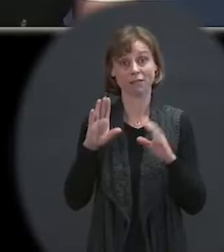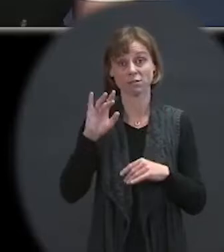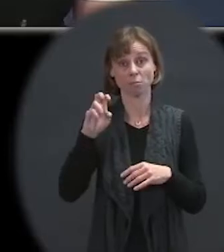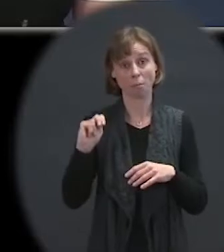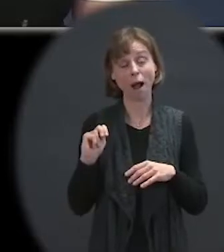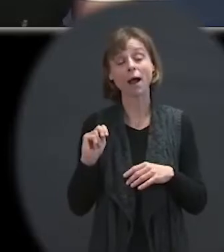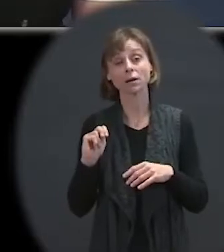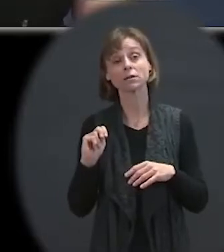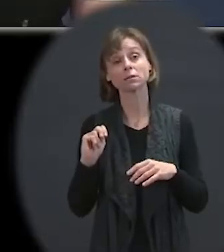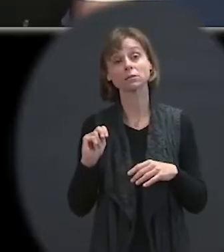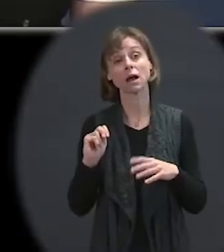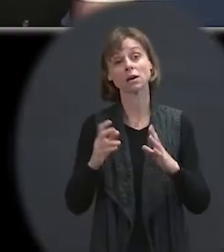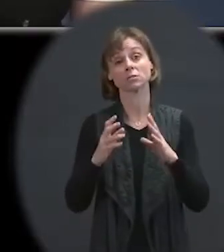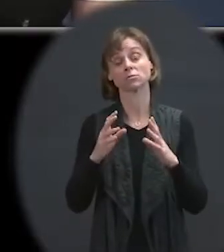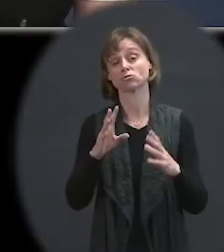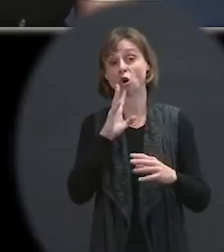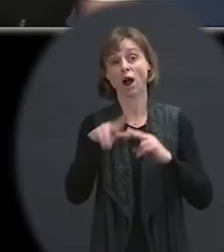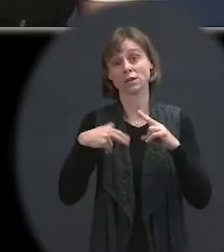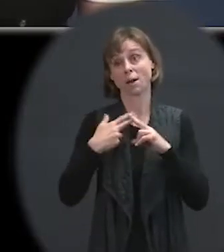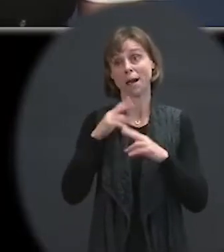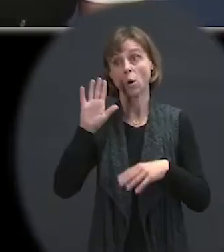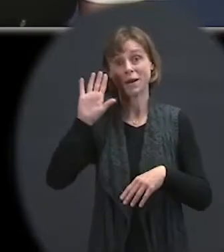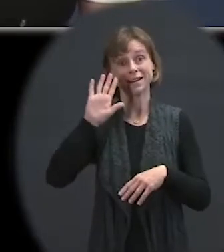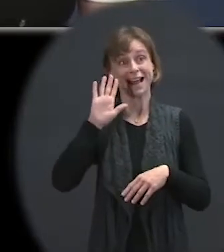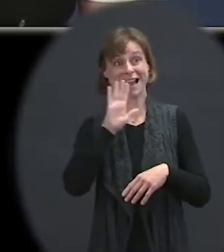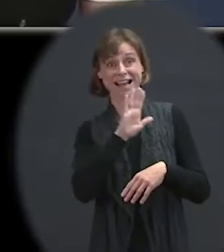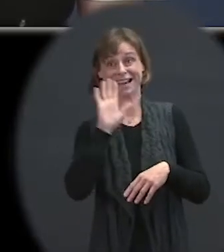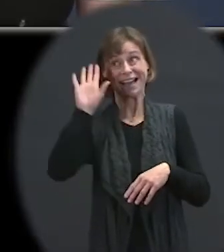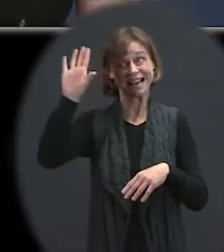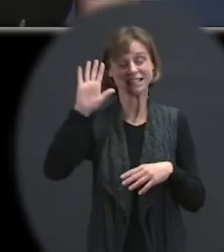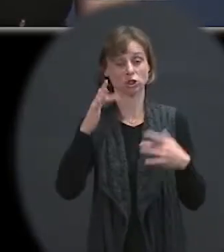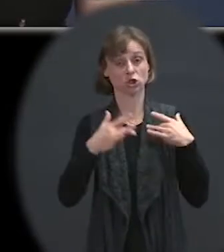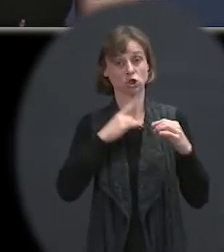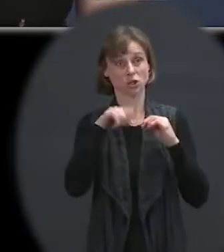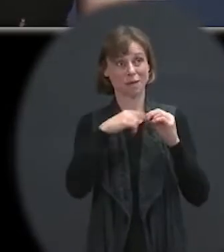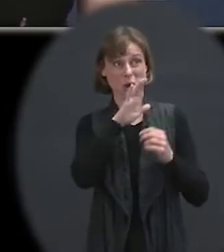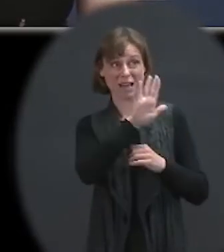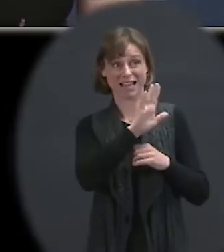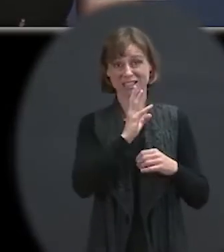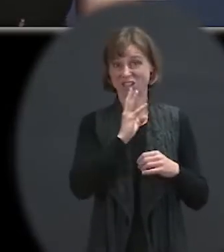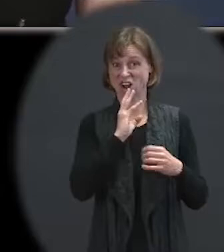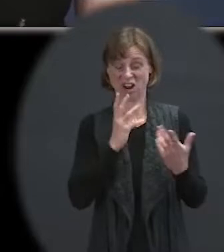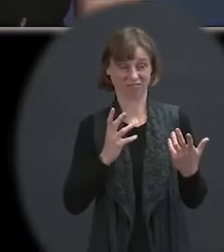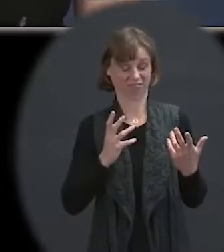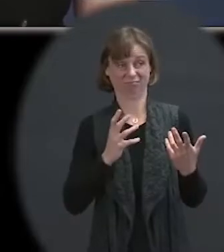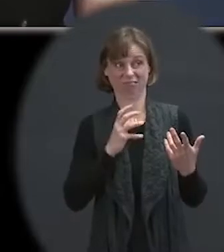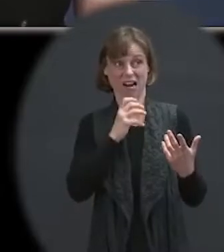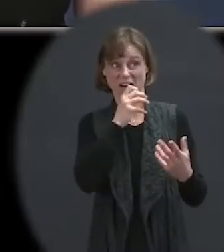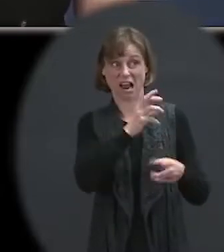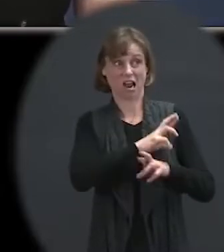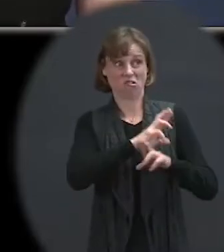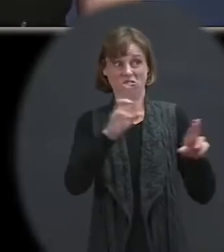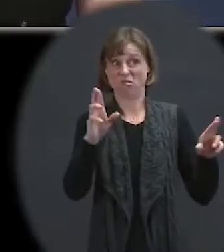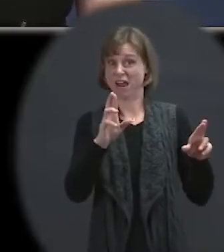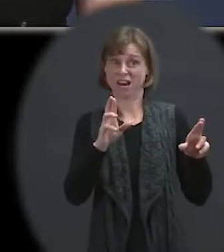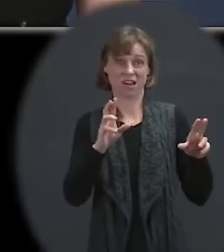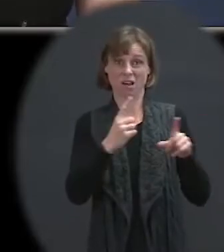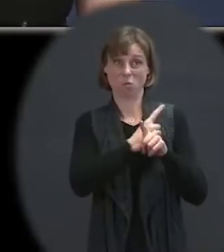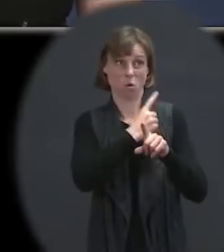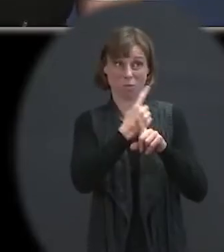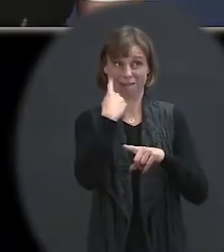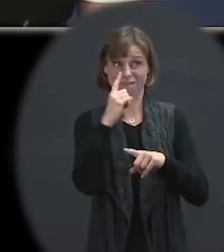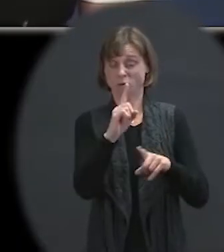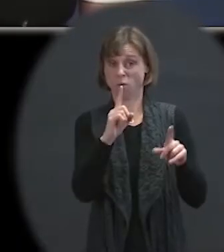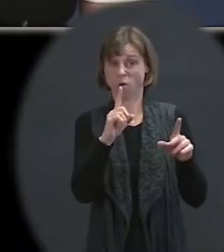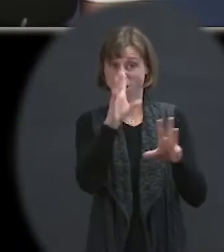rhetoric of the former president, how he was unfit for office. That's why he ran against him and why he defeated him. But we're not going to spend too much time here focused